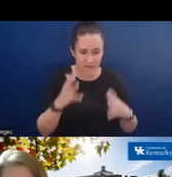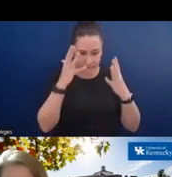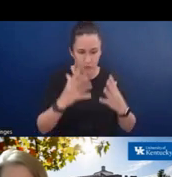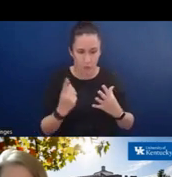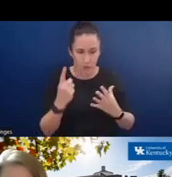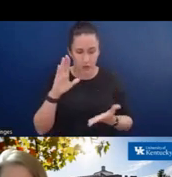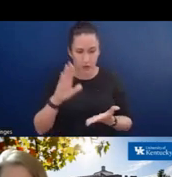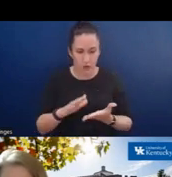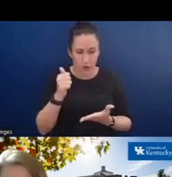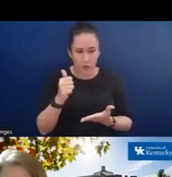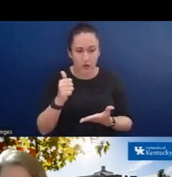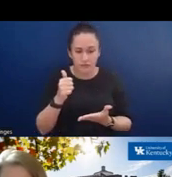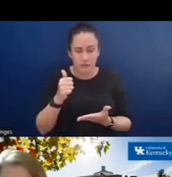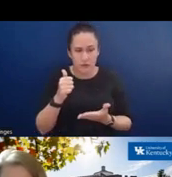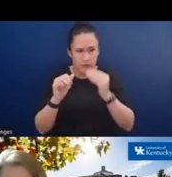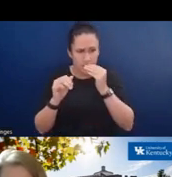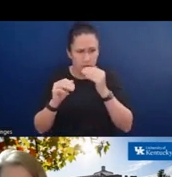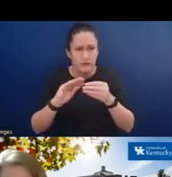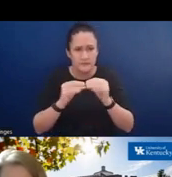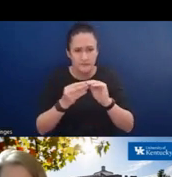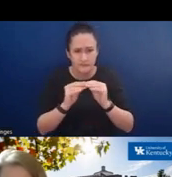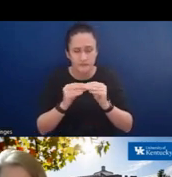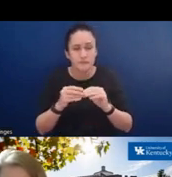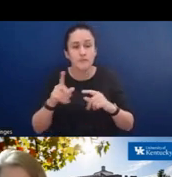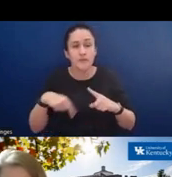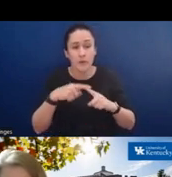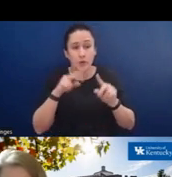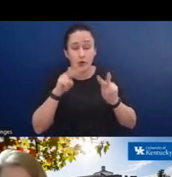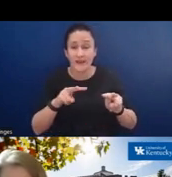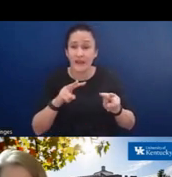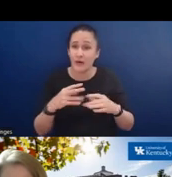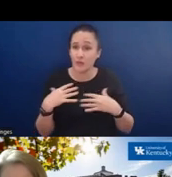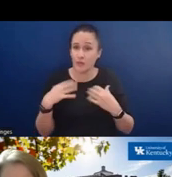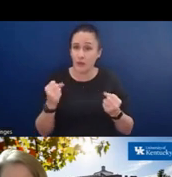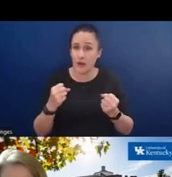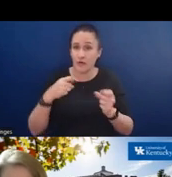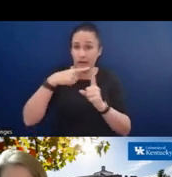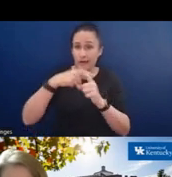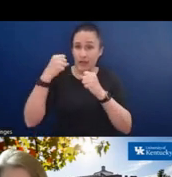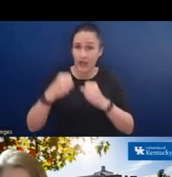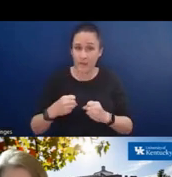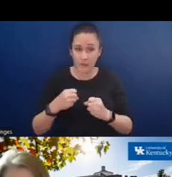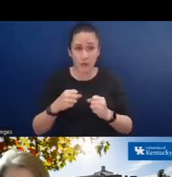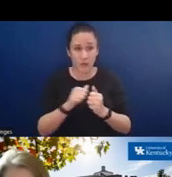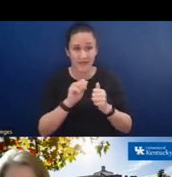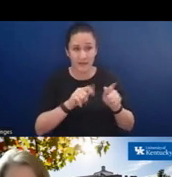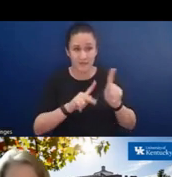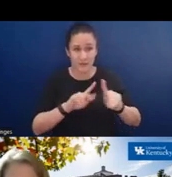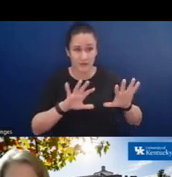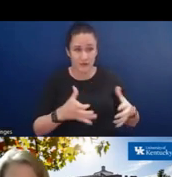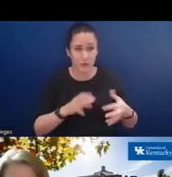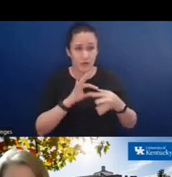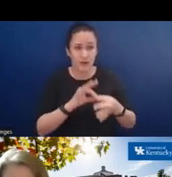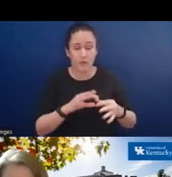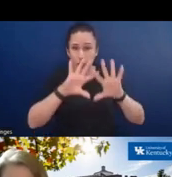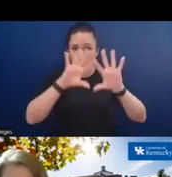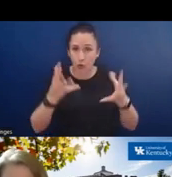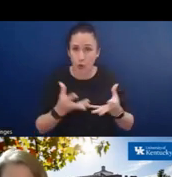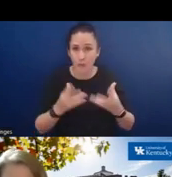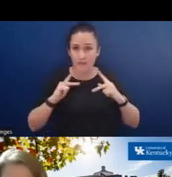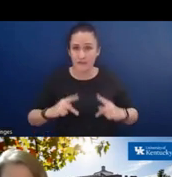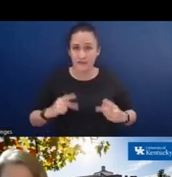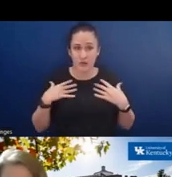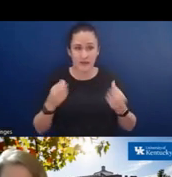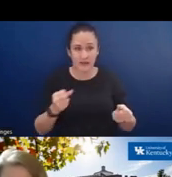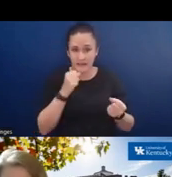And then our lowest scores when we were looking at recovery capital with this population were related to their global physical health, that they didn't have enough energy